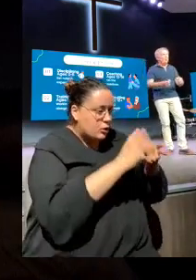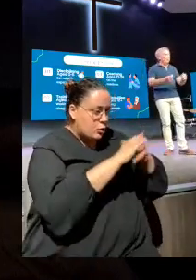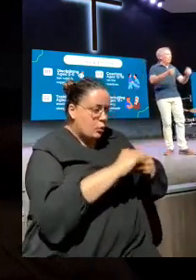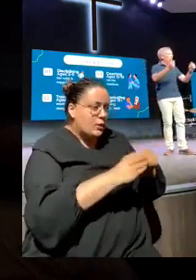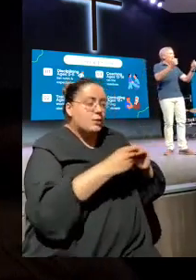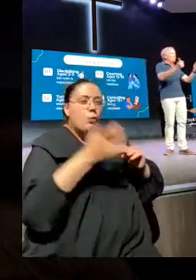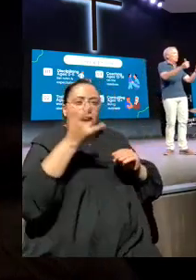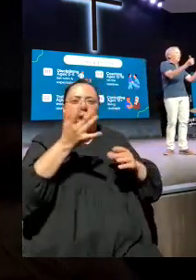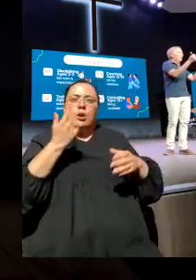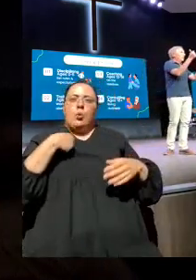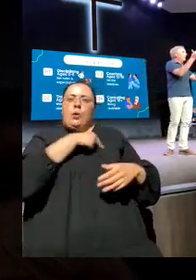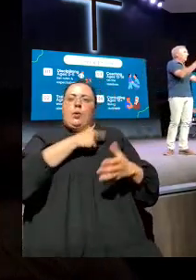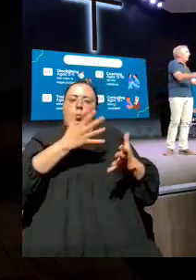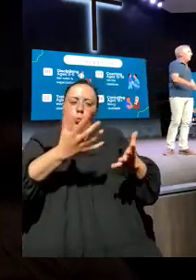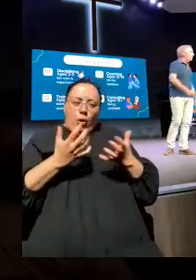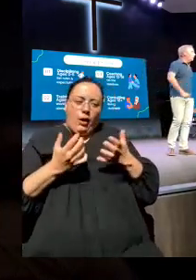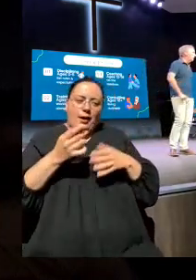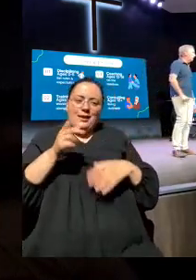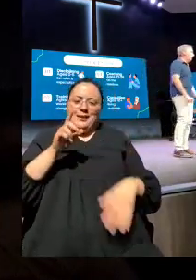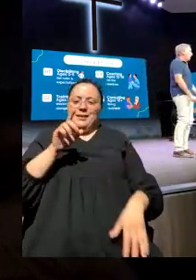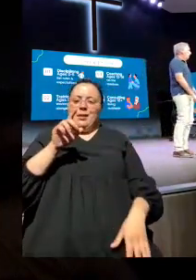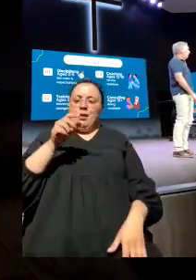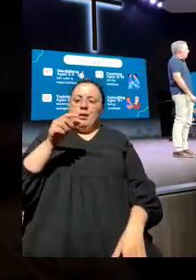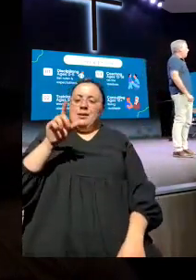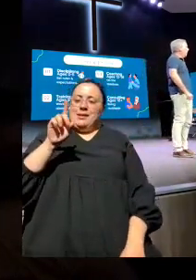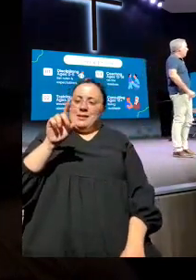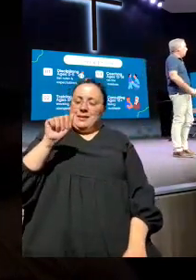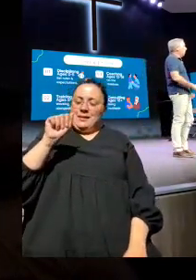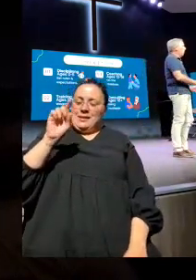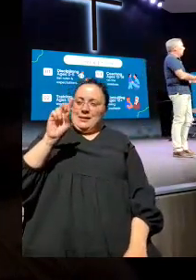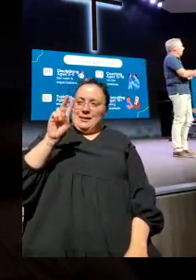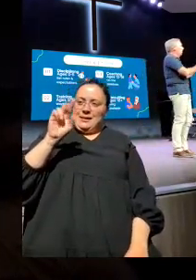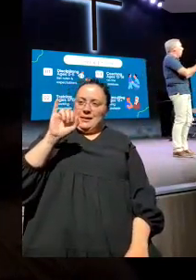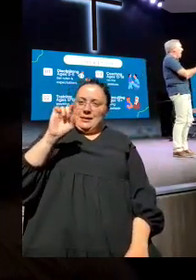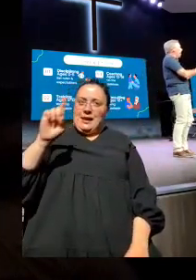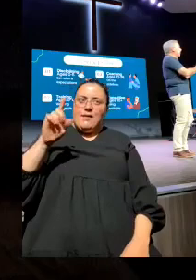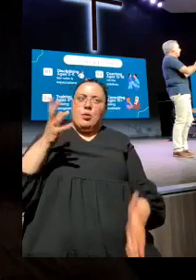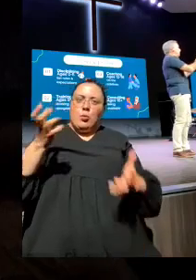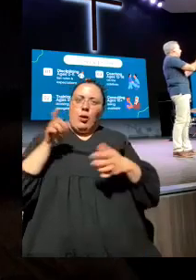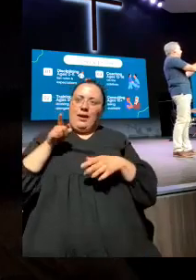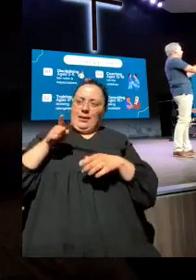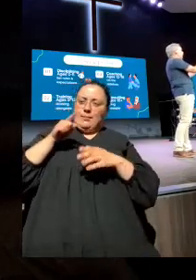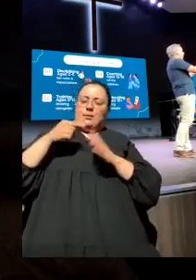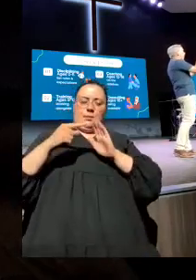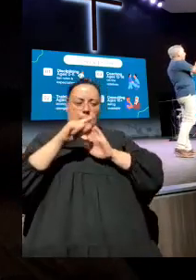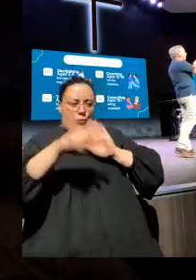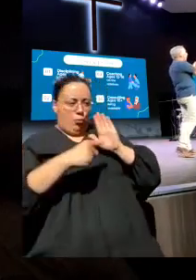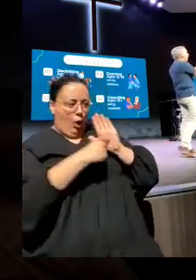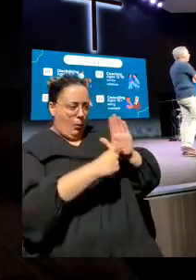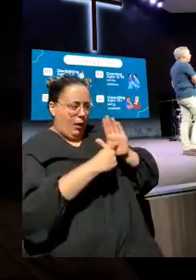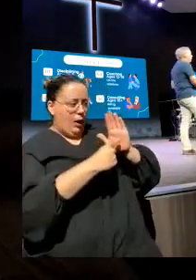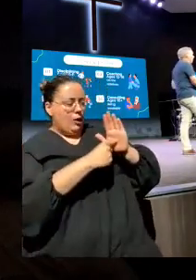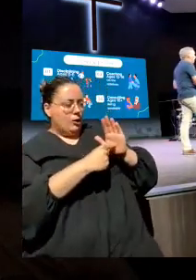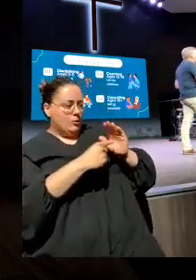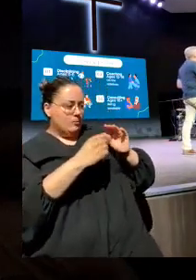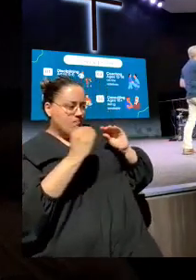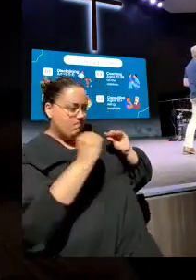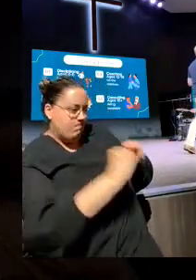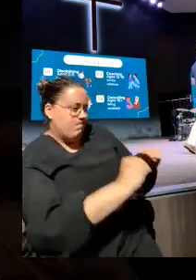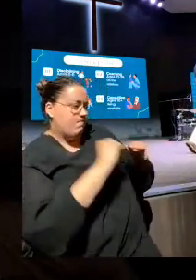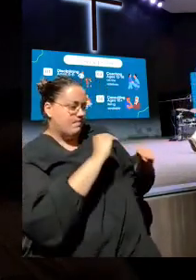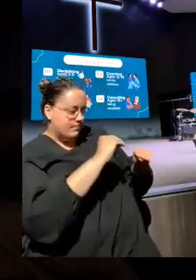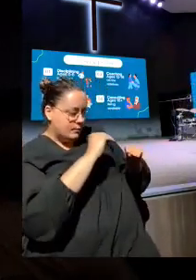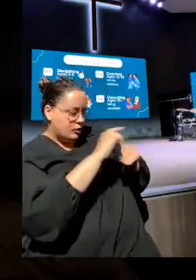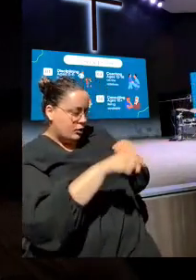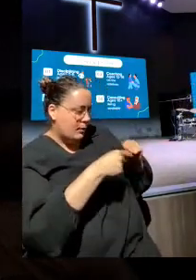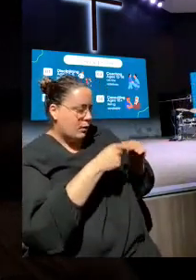of courage facing great adversity. We talk about Jonah and the whale so that you're not running away from what God wants you to do in life, but